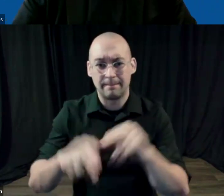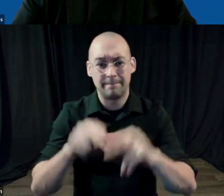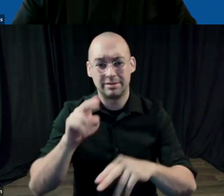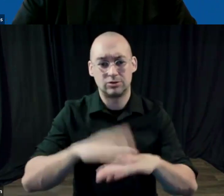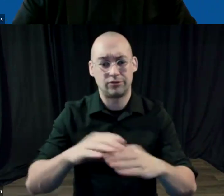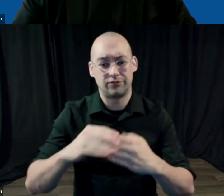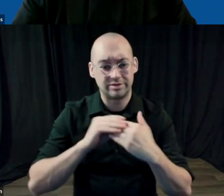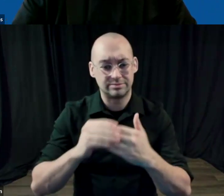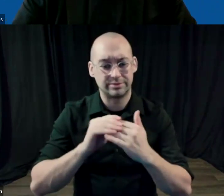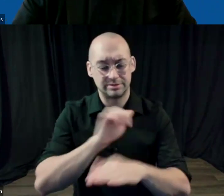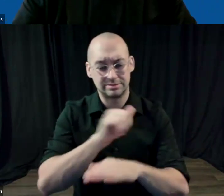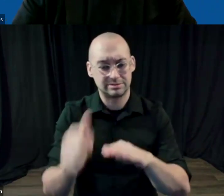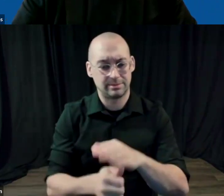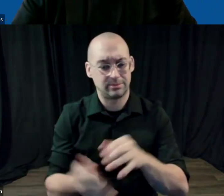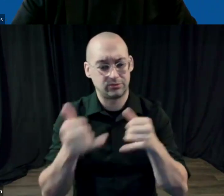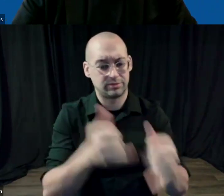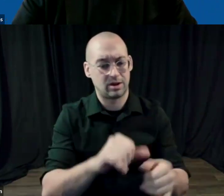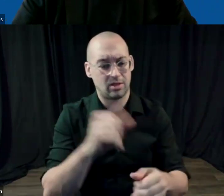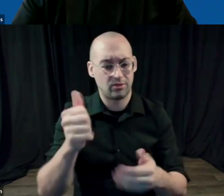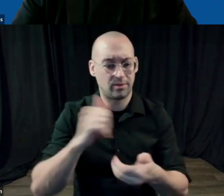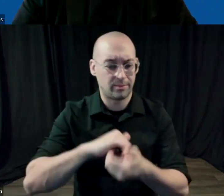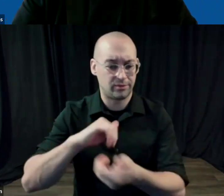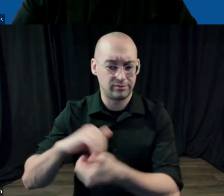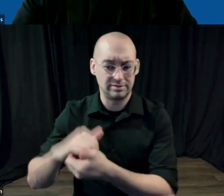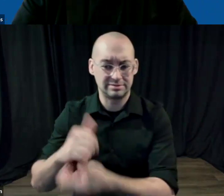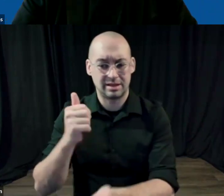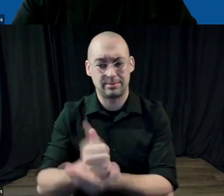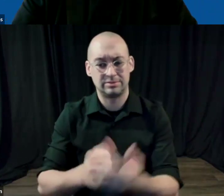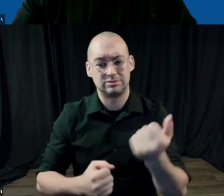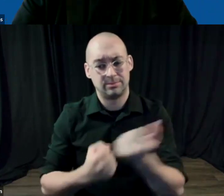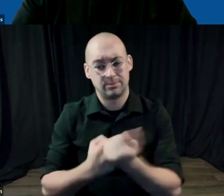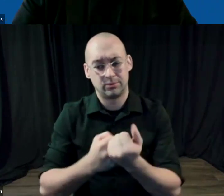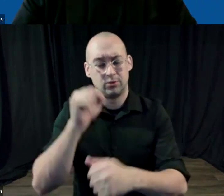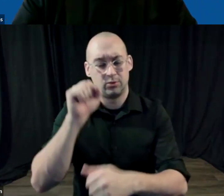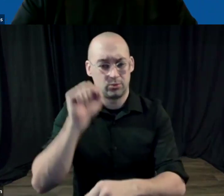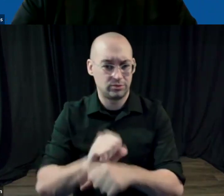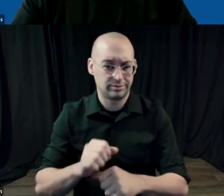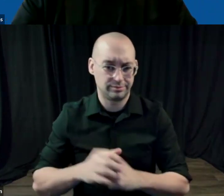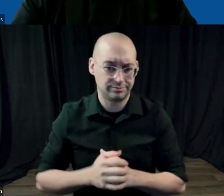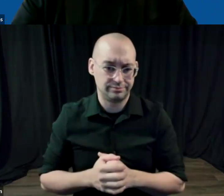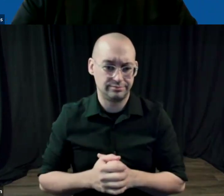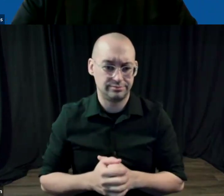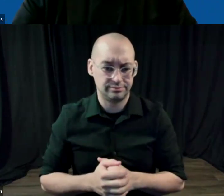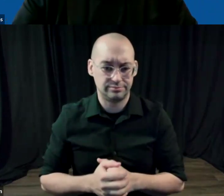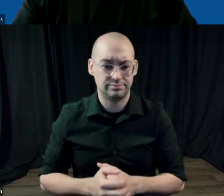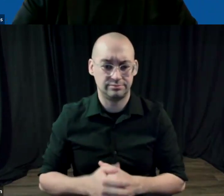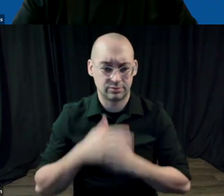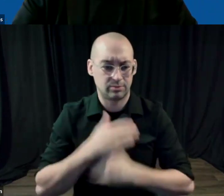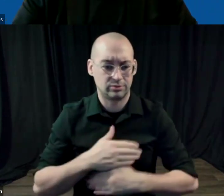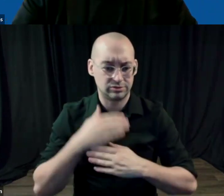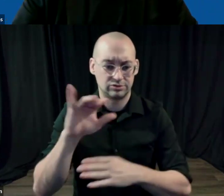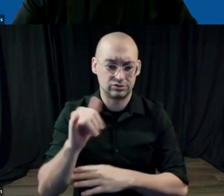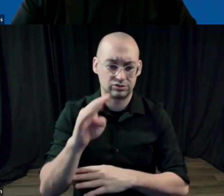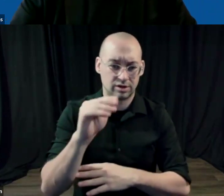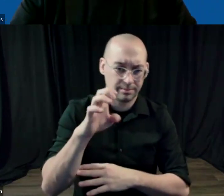to subgrant out to other partners to help support the work. So just really appreciative of James and his team